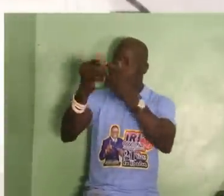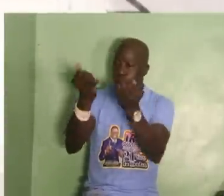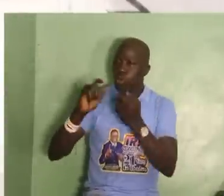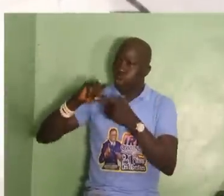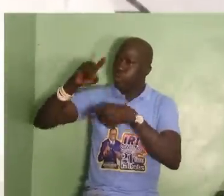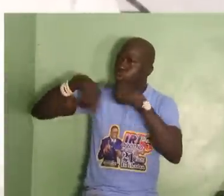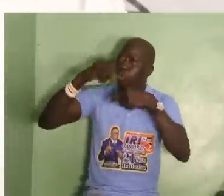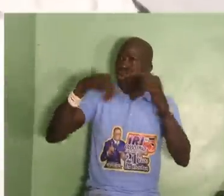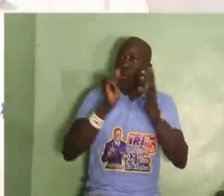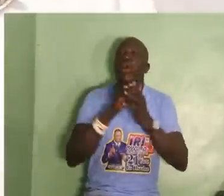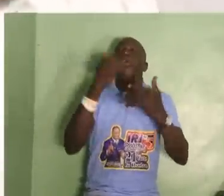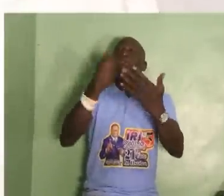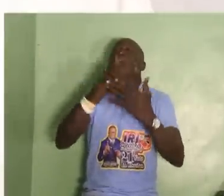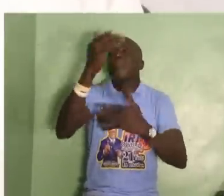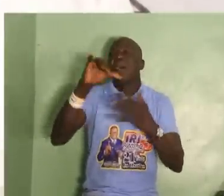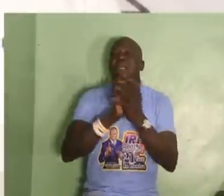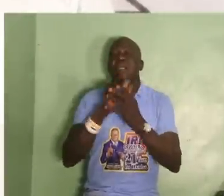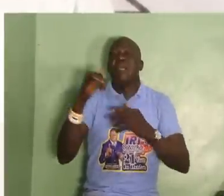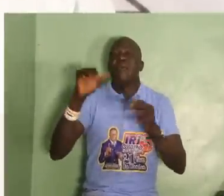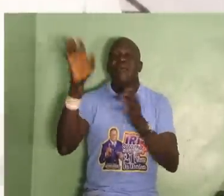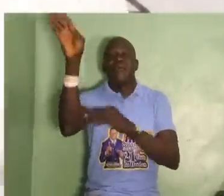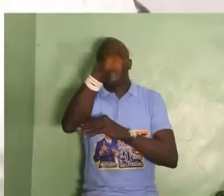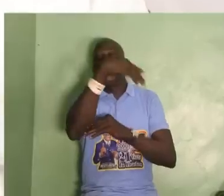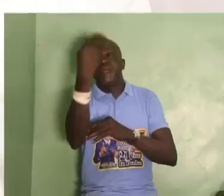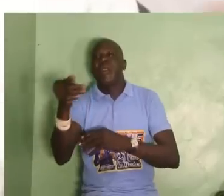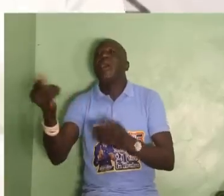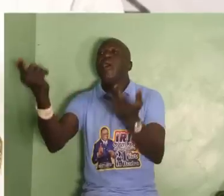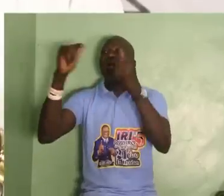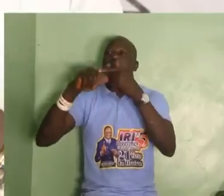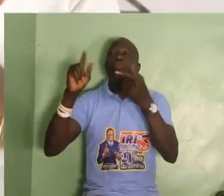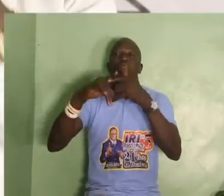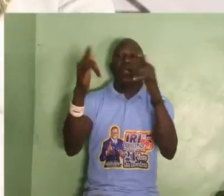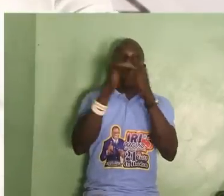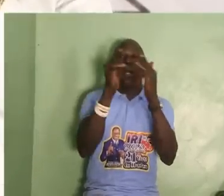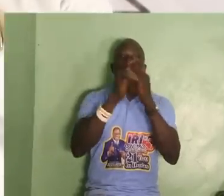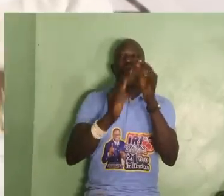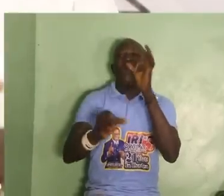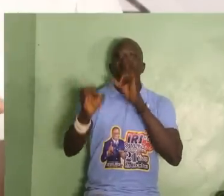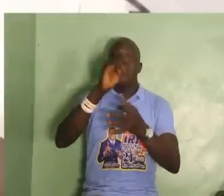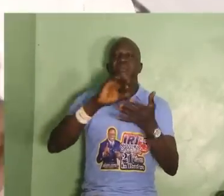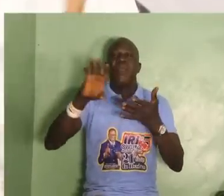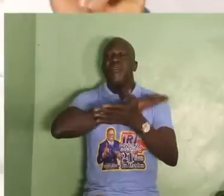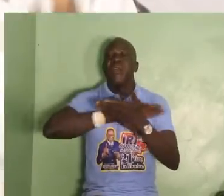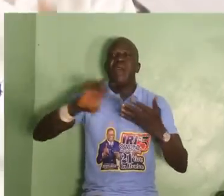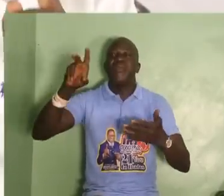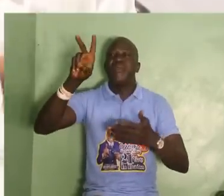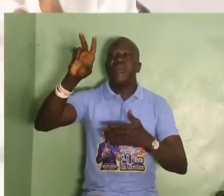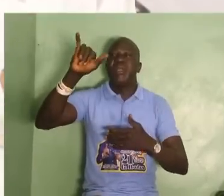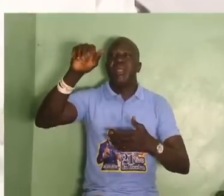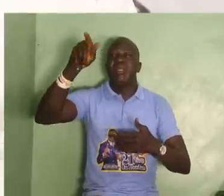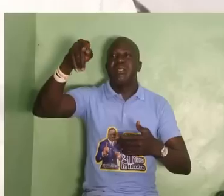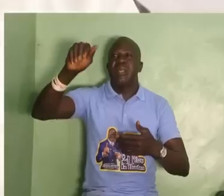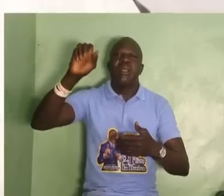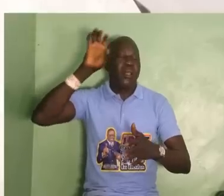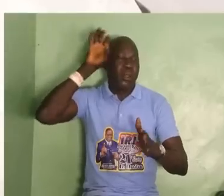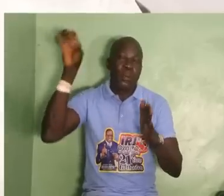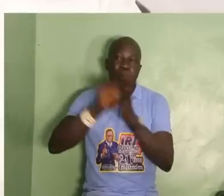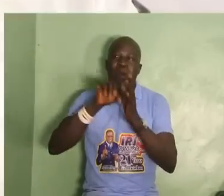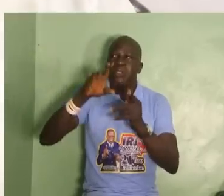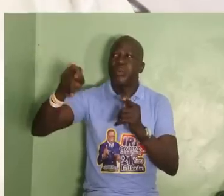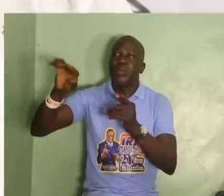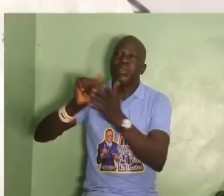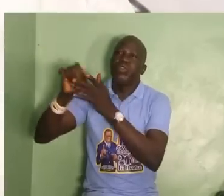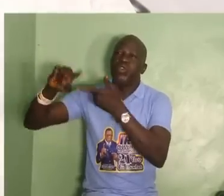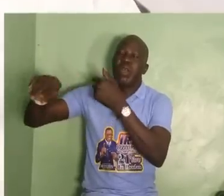le gasaru abaha abo wa ye be e gba mi sa tori pade ola mo fi sere o won ma